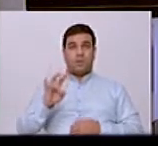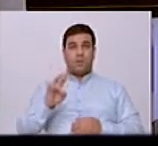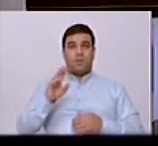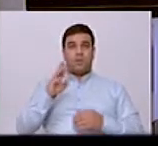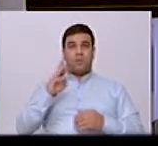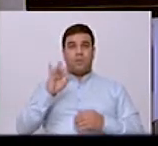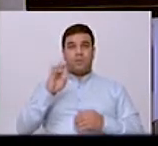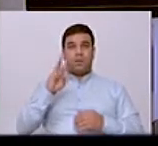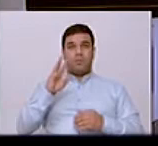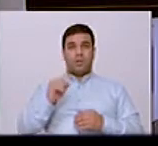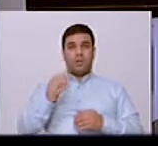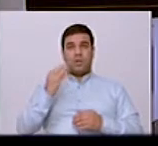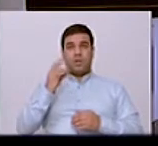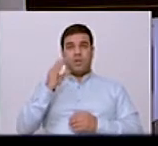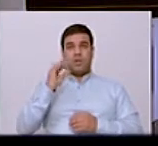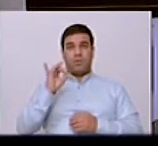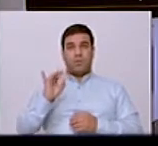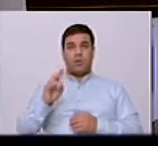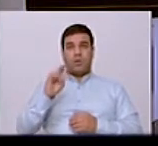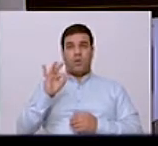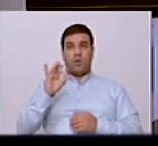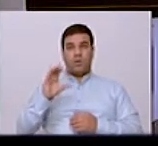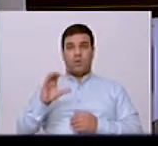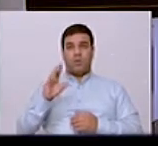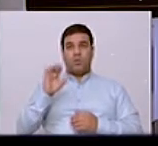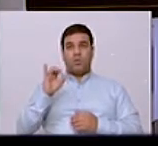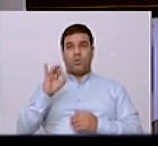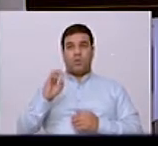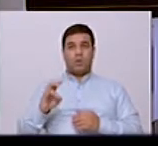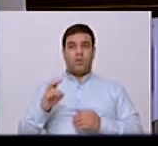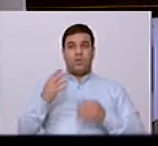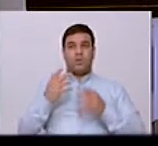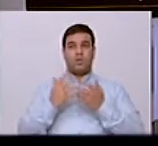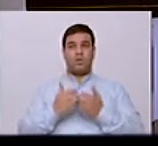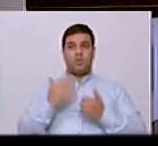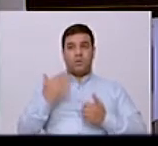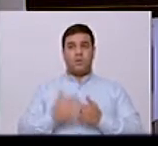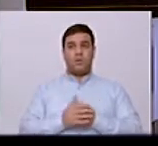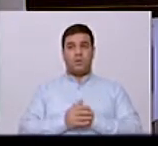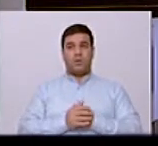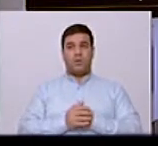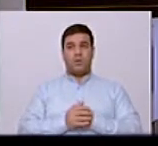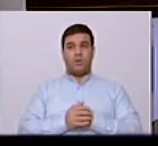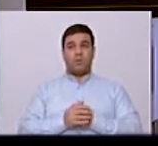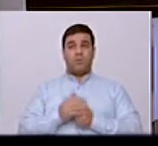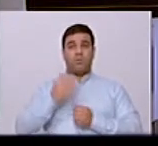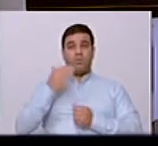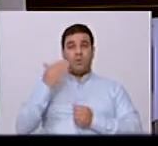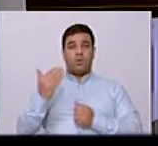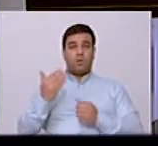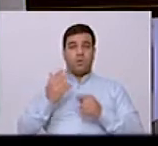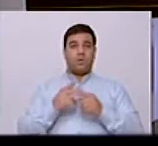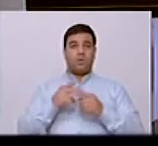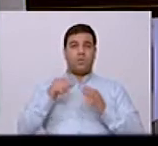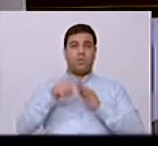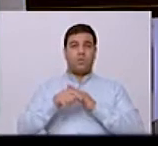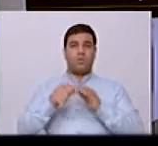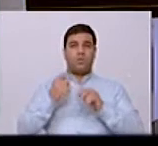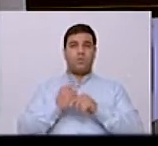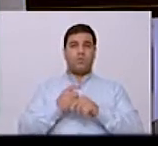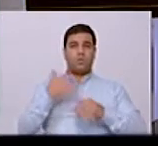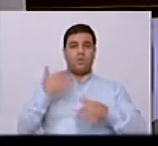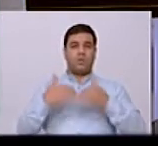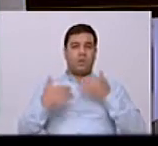Yaman, Myanma, Sharqiy Timor, Laos va Butan hisoblanadi. Ularda sanoat juda